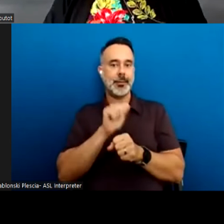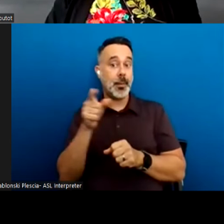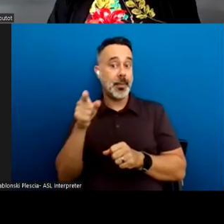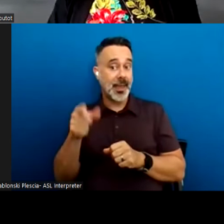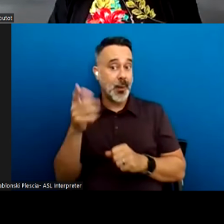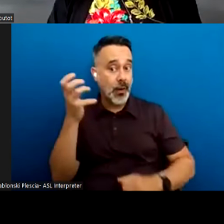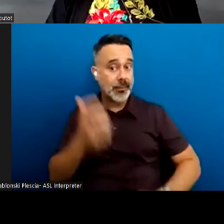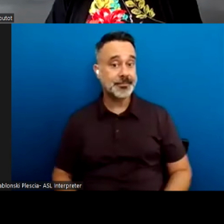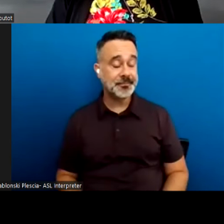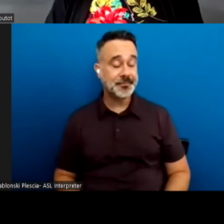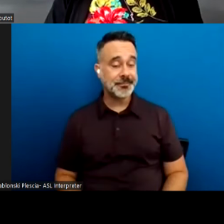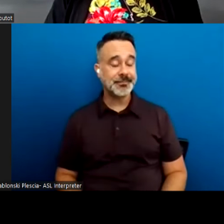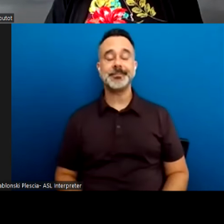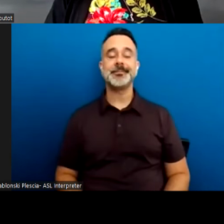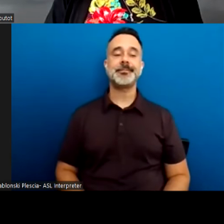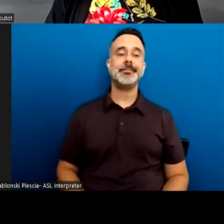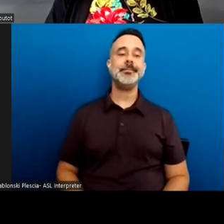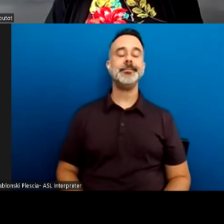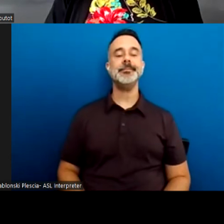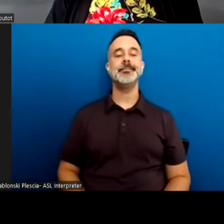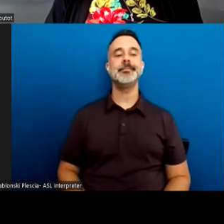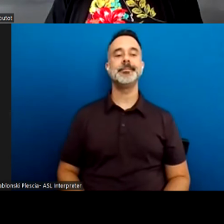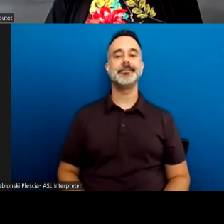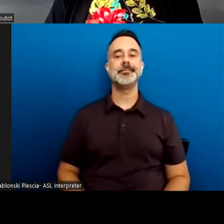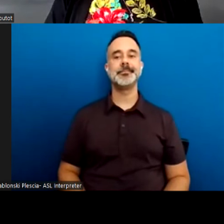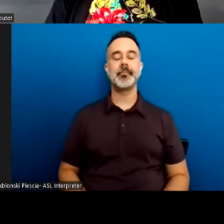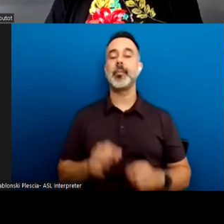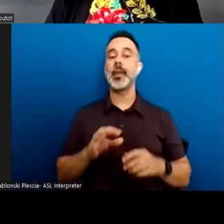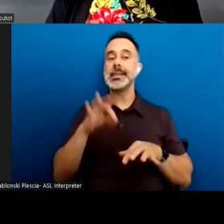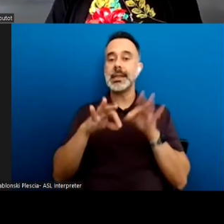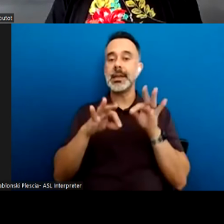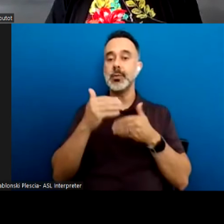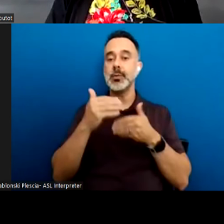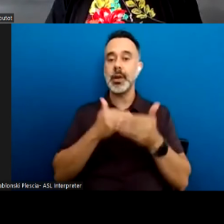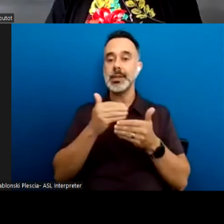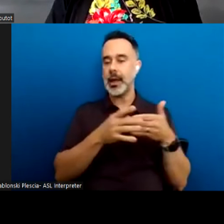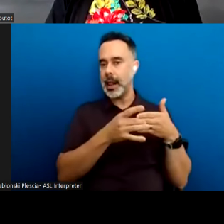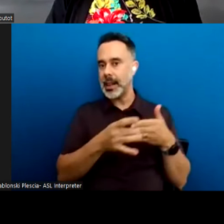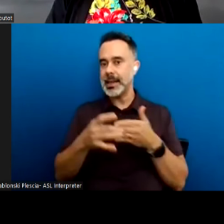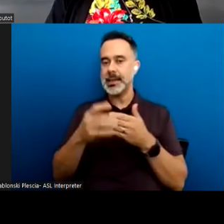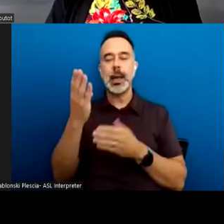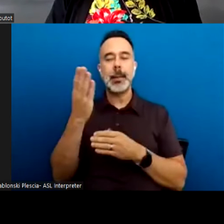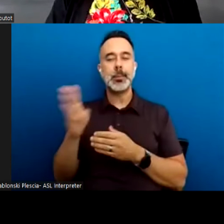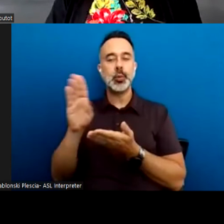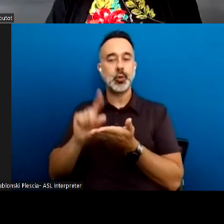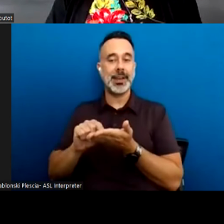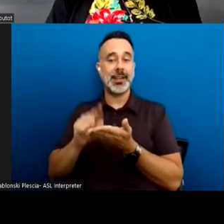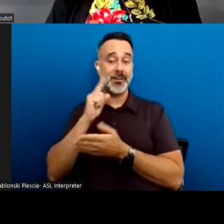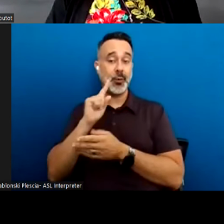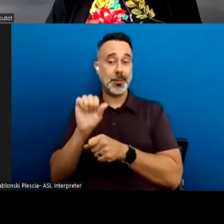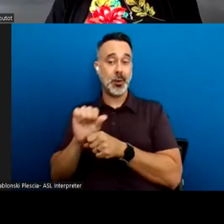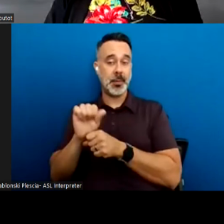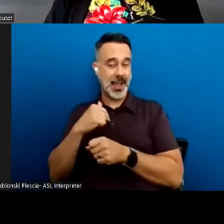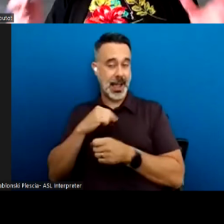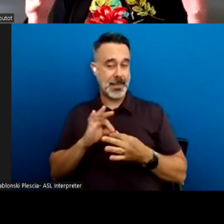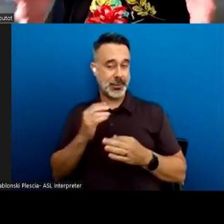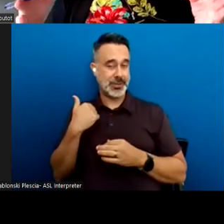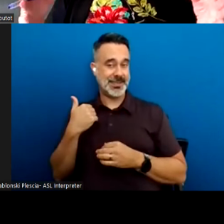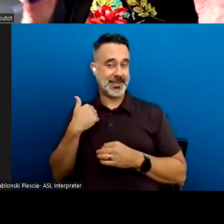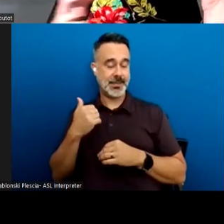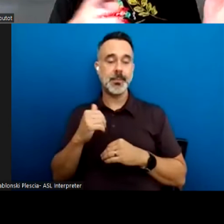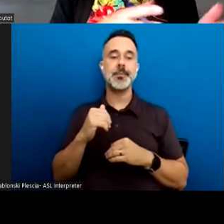slide. And the discovery process leads to that blueprint for employment that I was talking about earlier. So